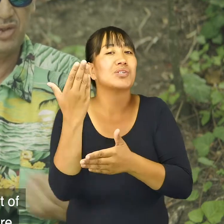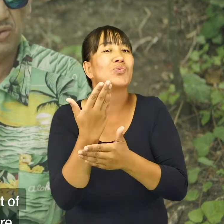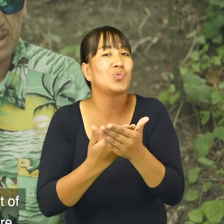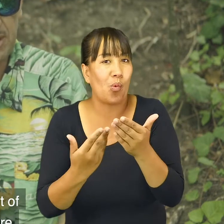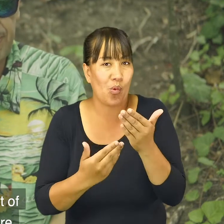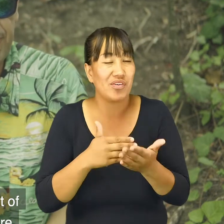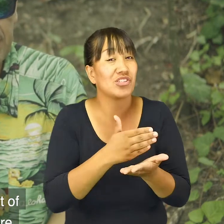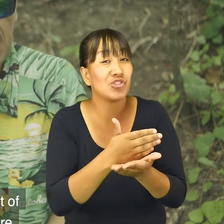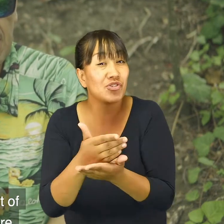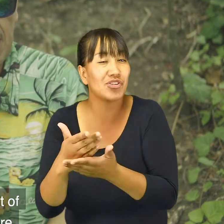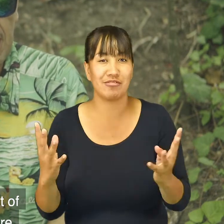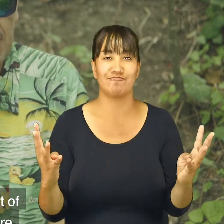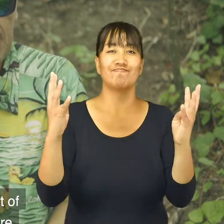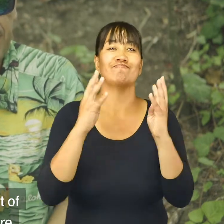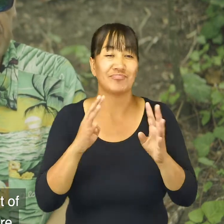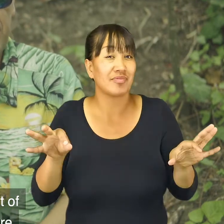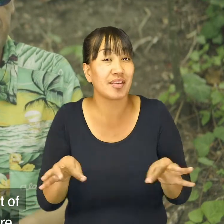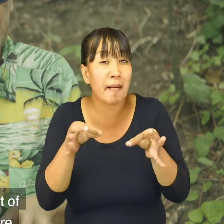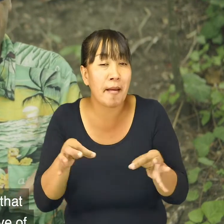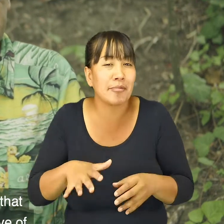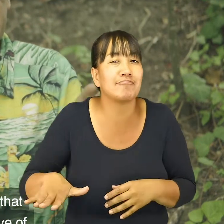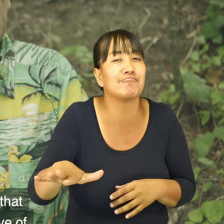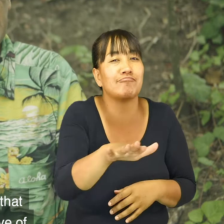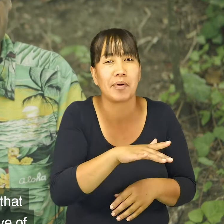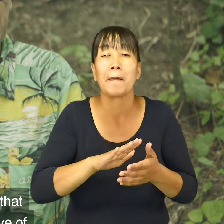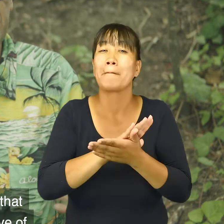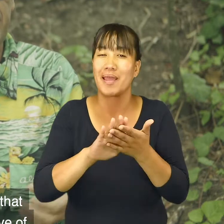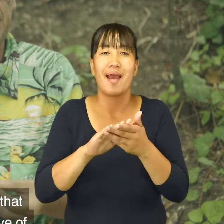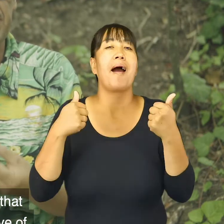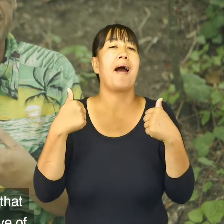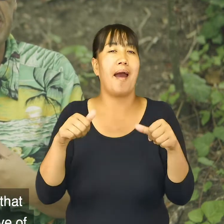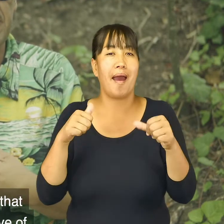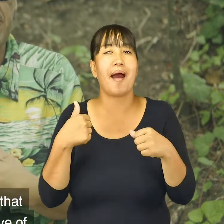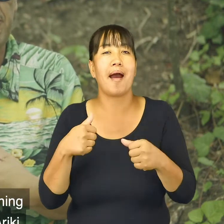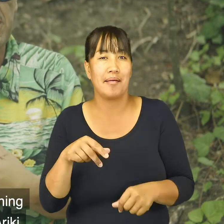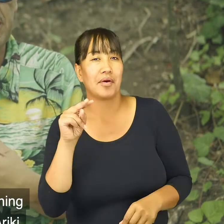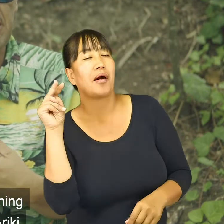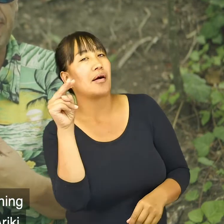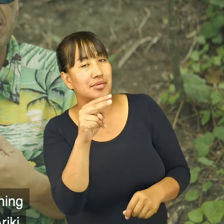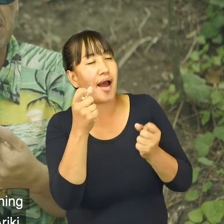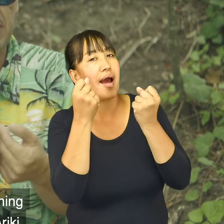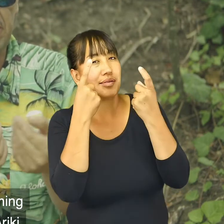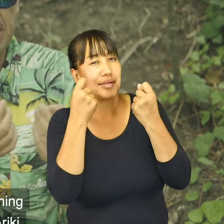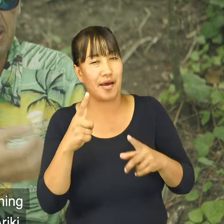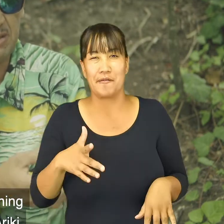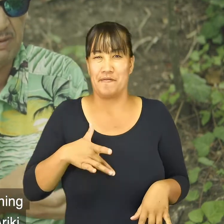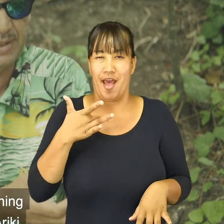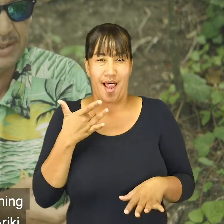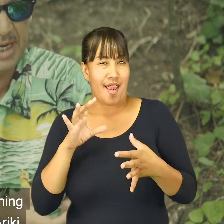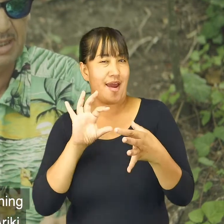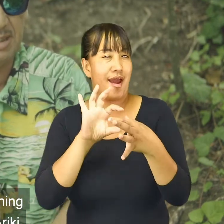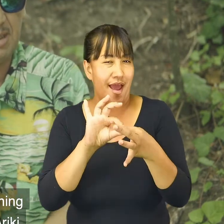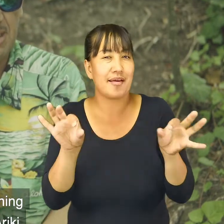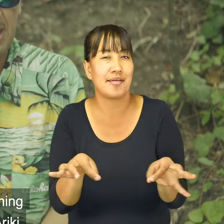sharing stories. And if there was people in the garden, they'll give their perspective of what they felt in the beginning of